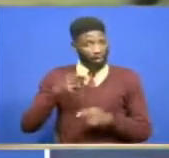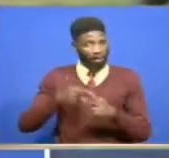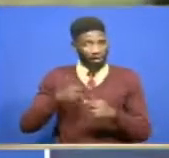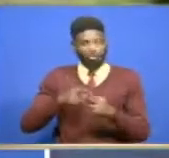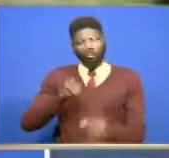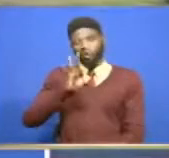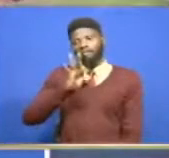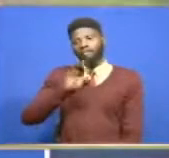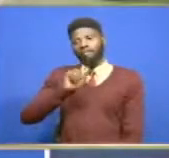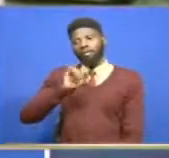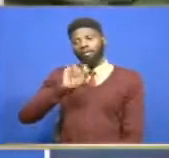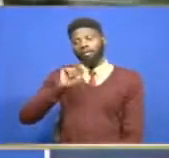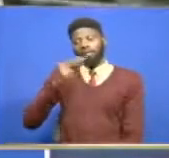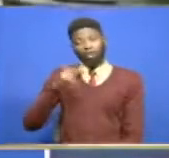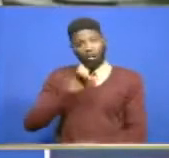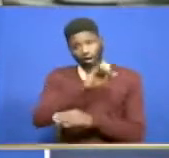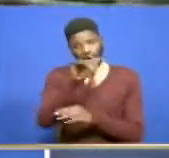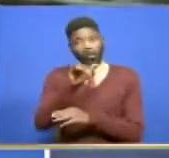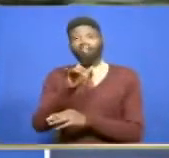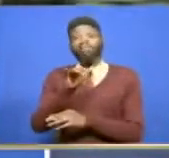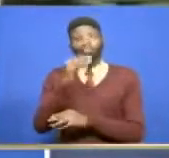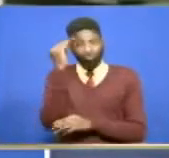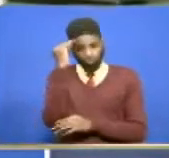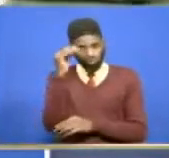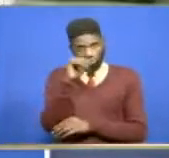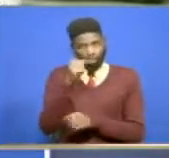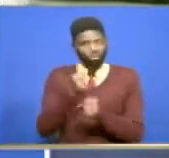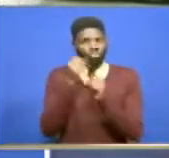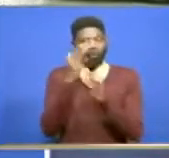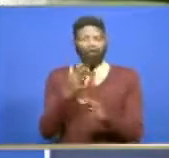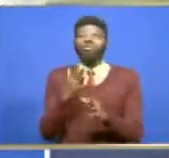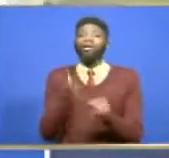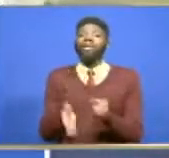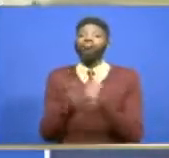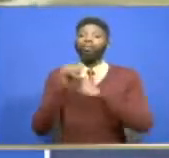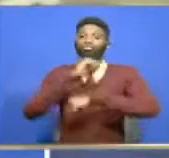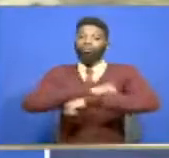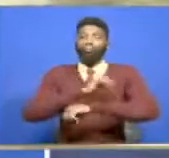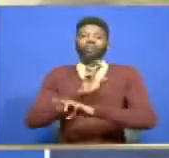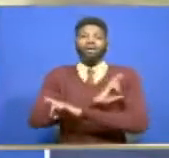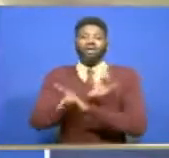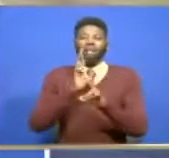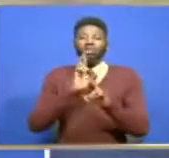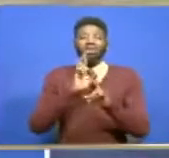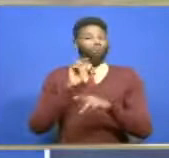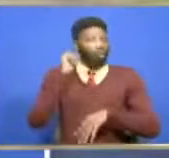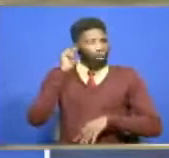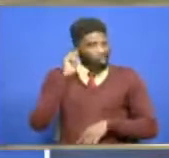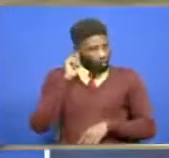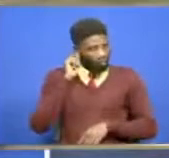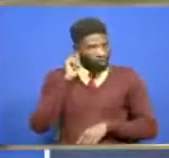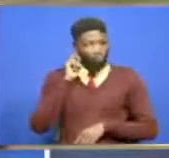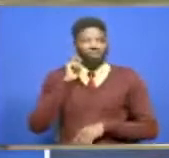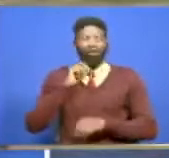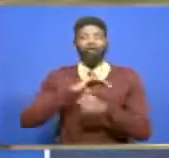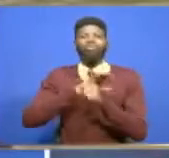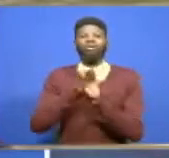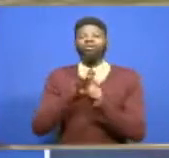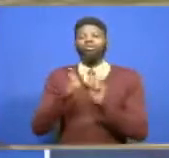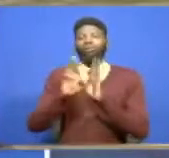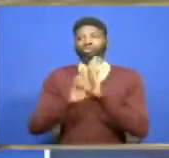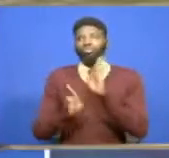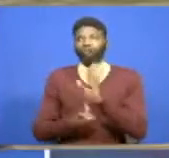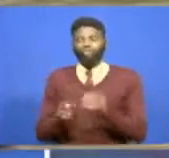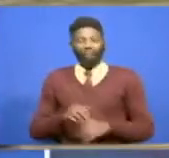education stakeholders to utilize the next 2 months to equip schools to be in compliance with the MOH protocols on COVID-19. Kuzuia